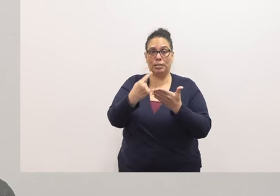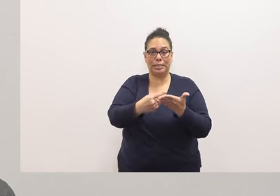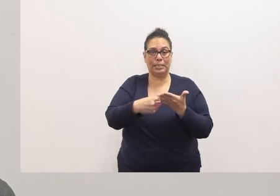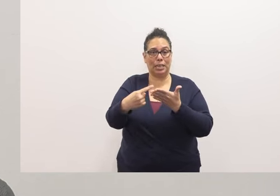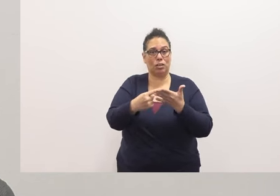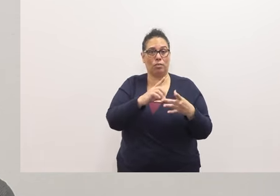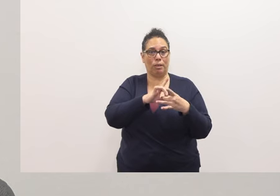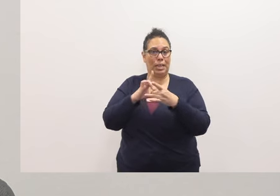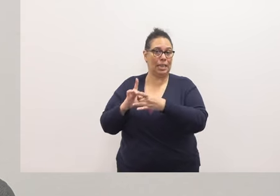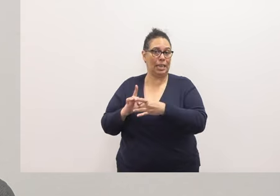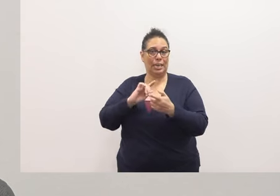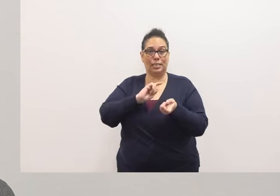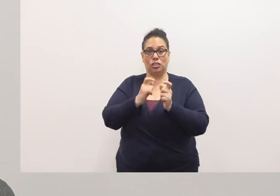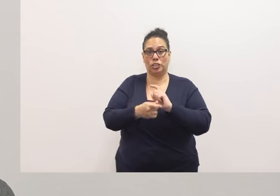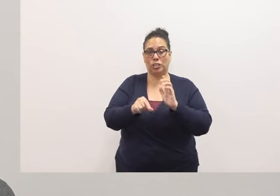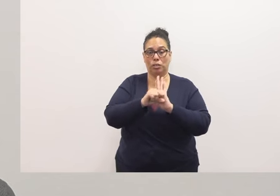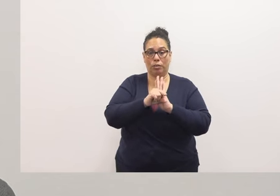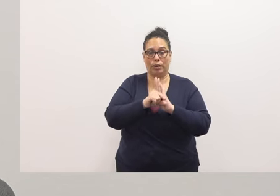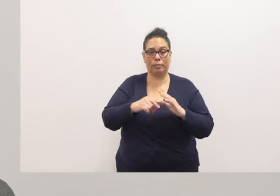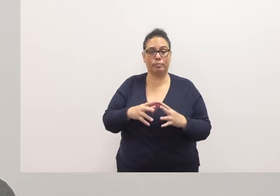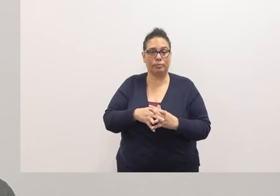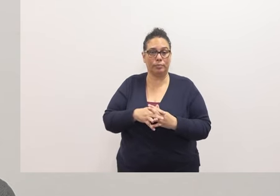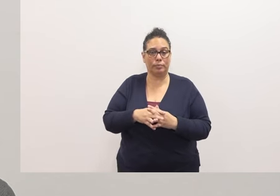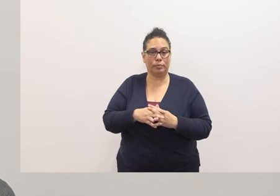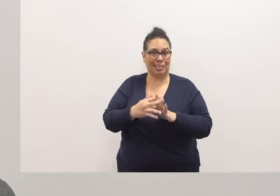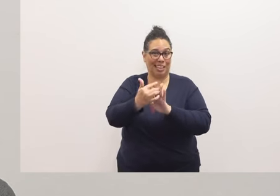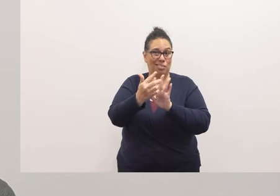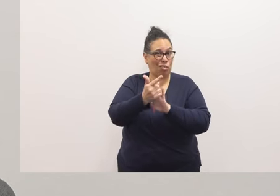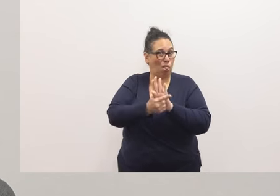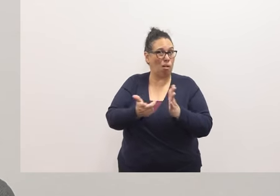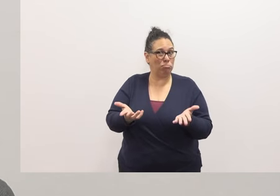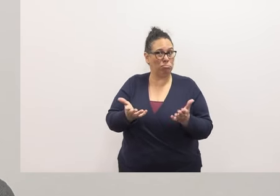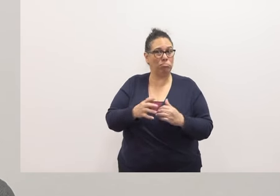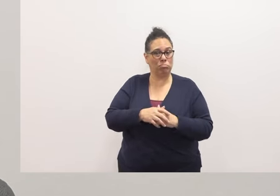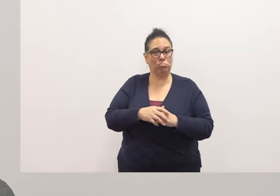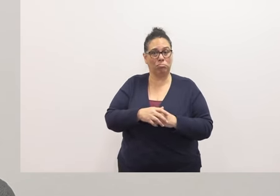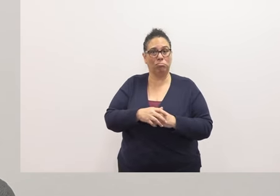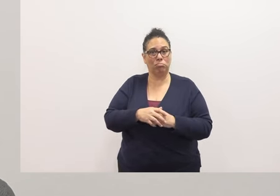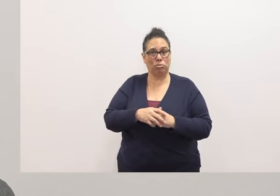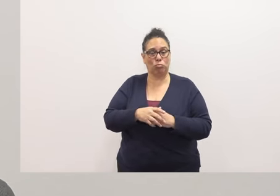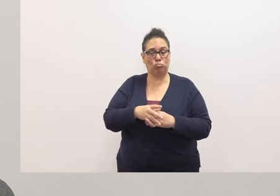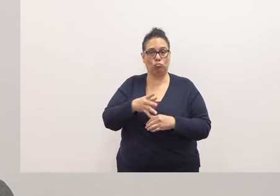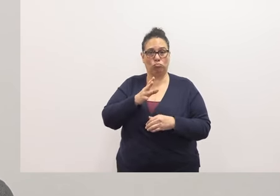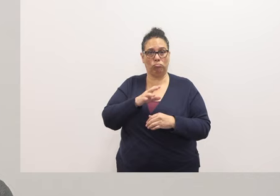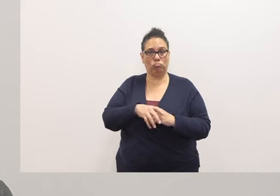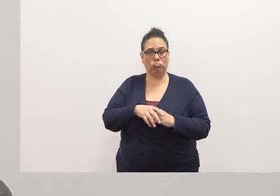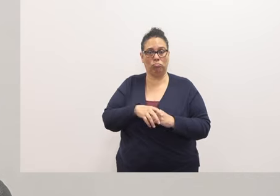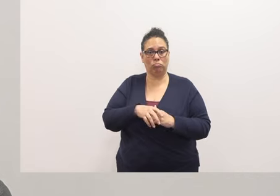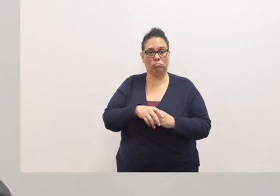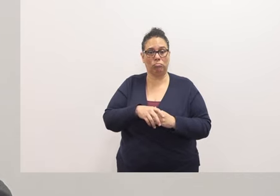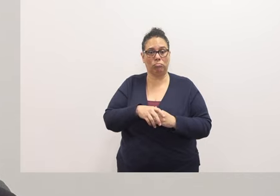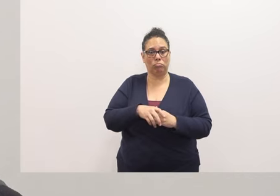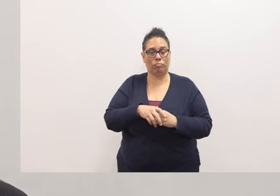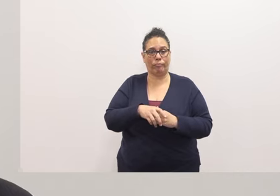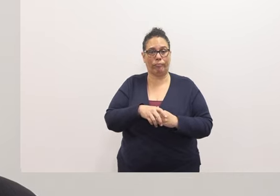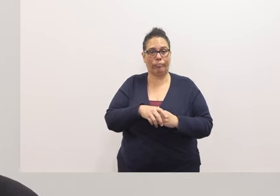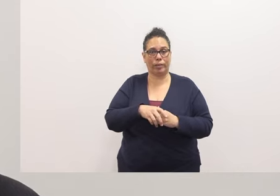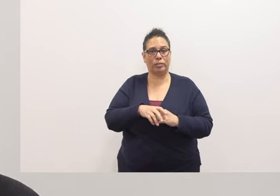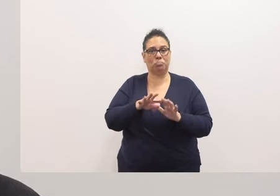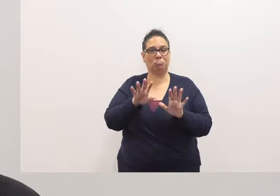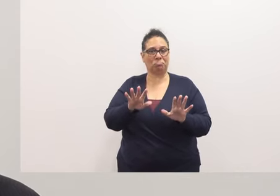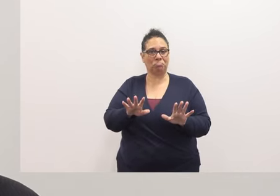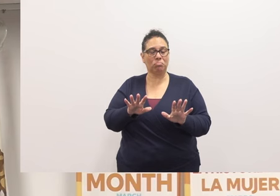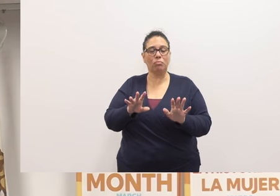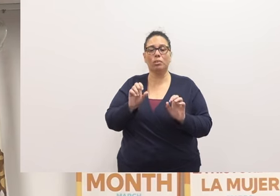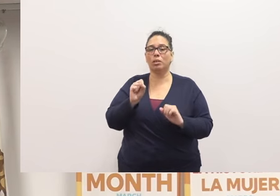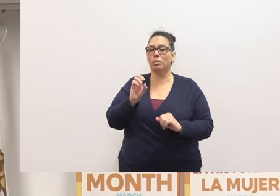the changing of such grade. So that's the law, and that's what we refer to. So what that comes down to